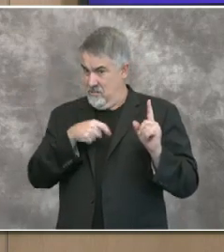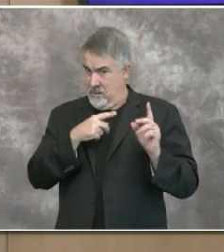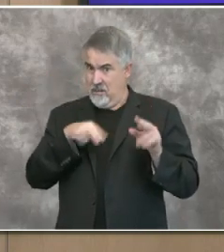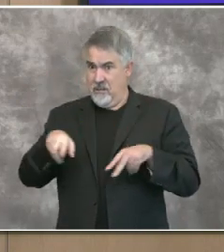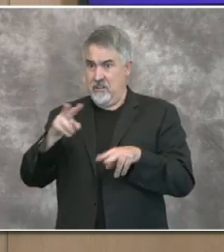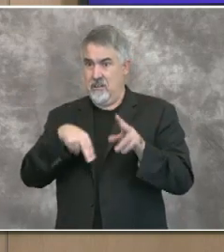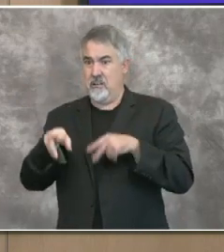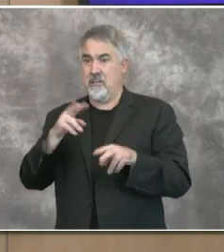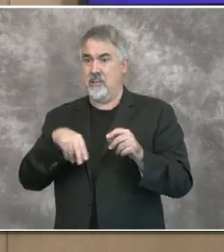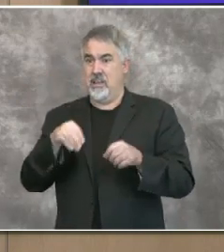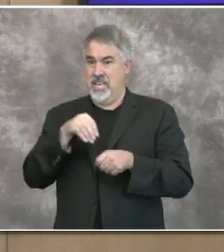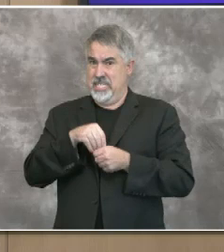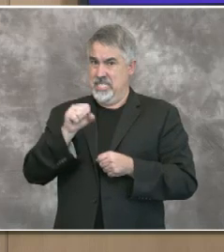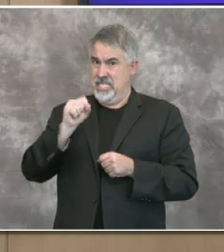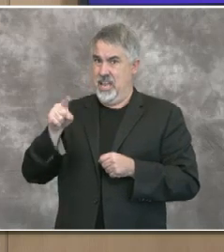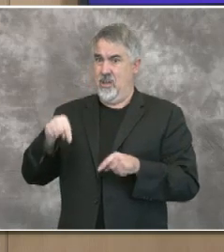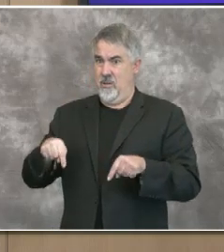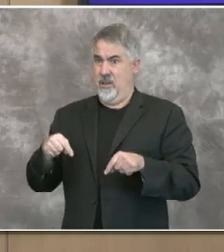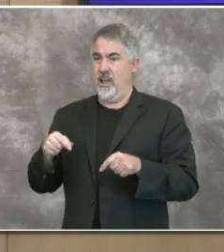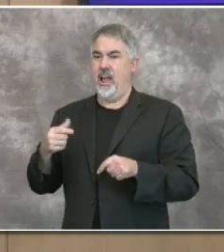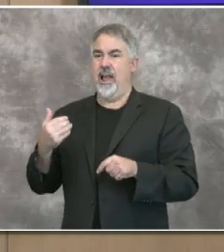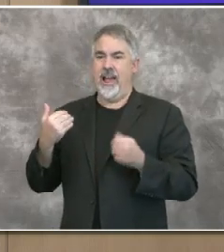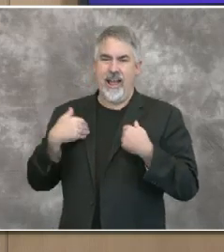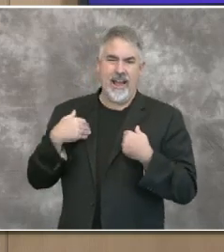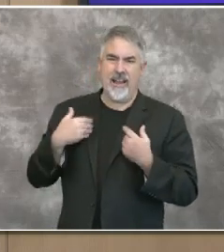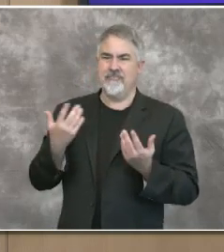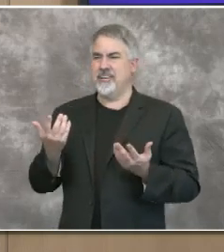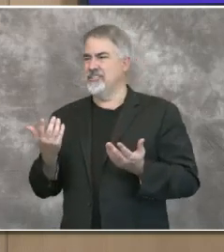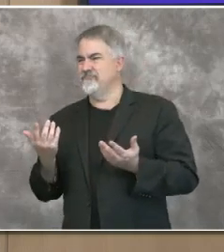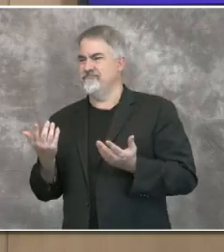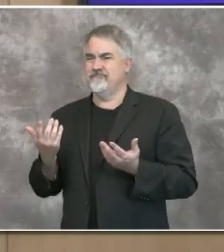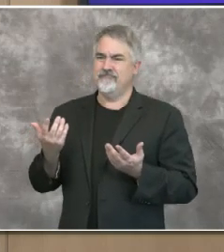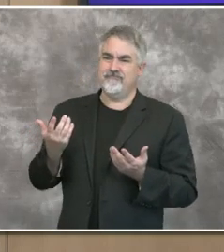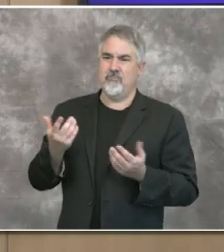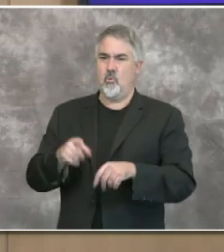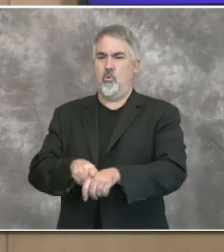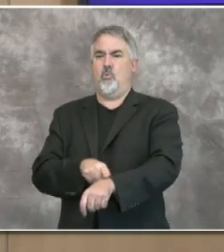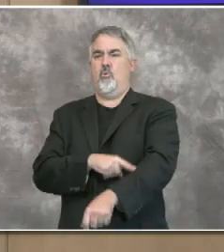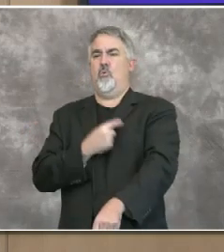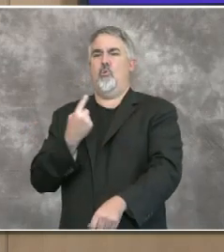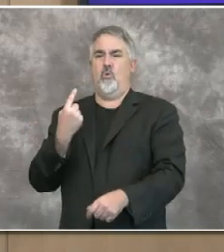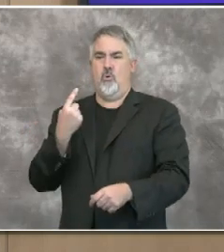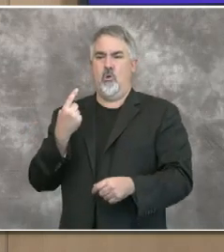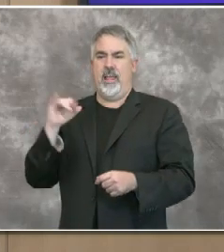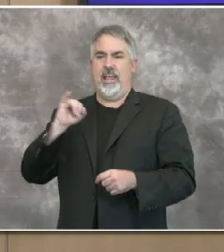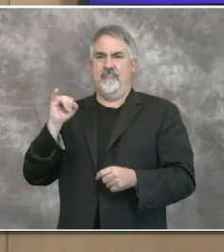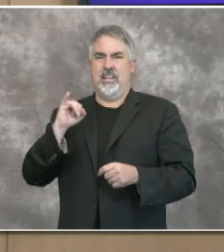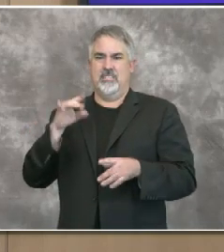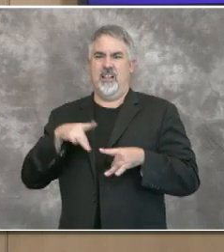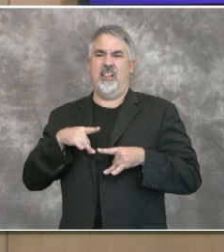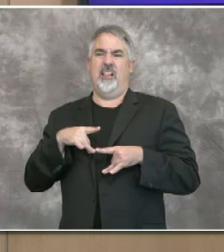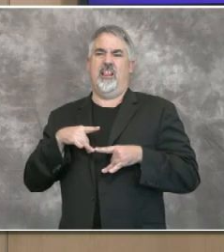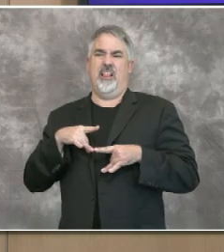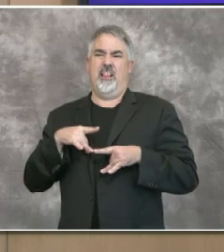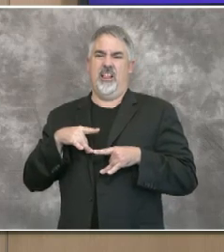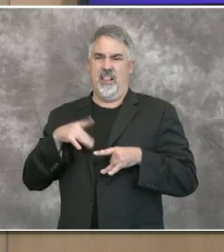Diego. And also, what is the longest chain of infection that your investigation has detected so far? Do you have